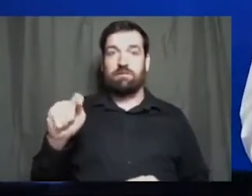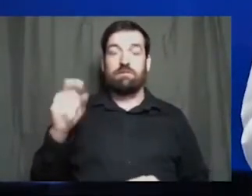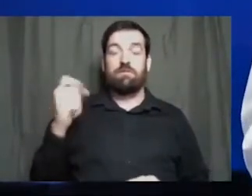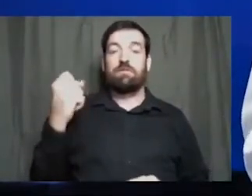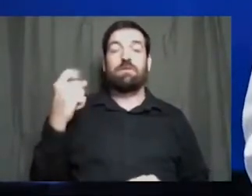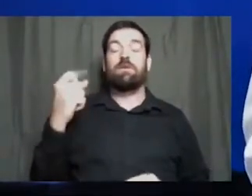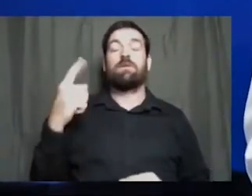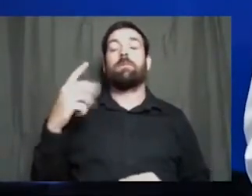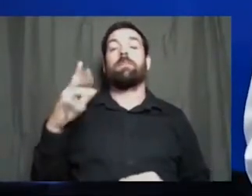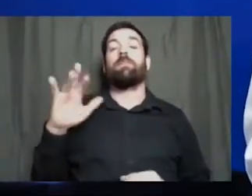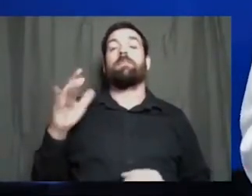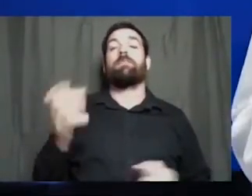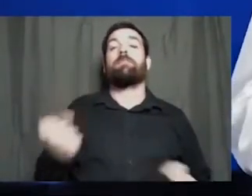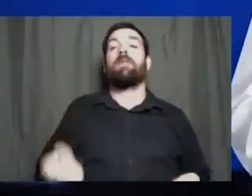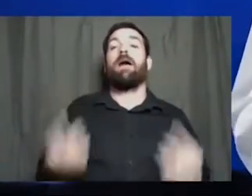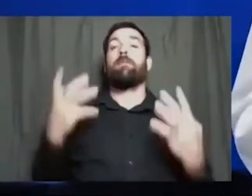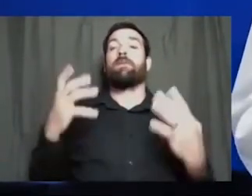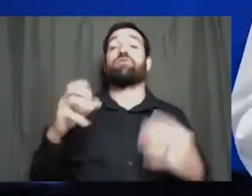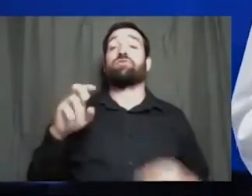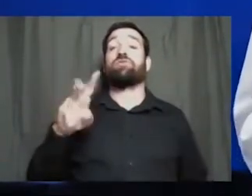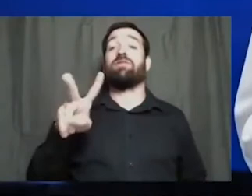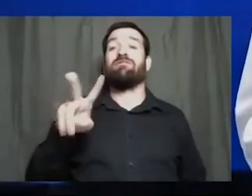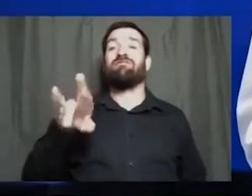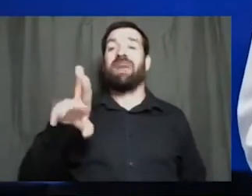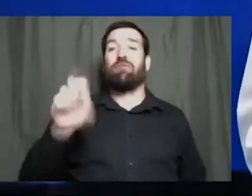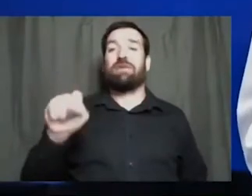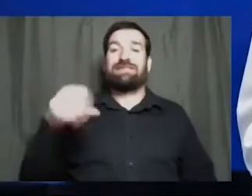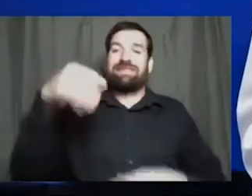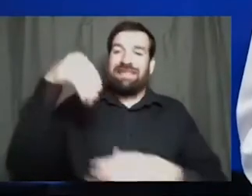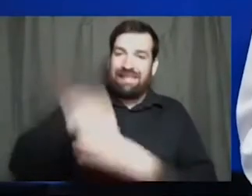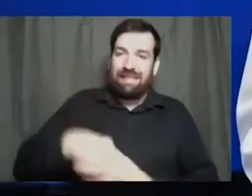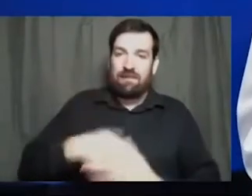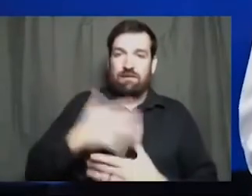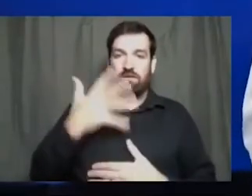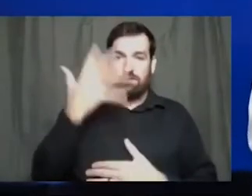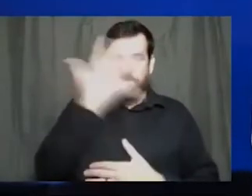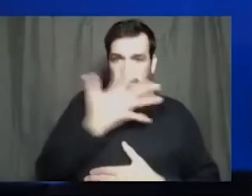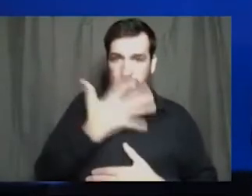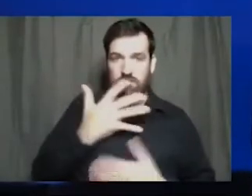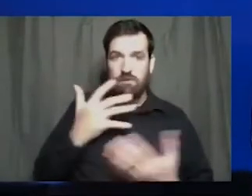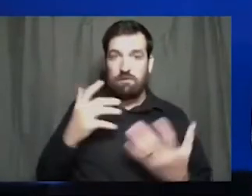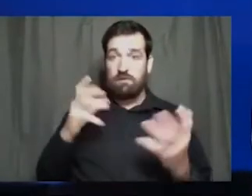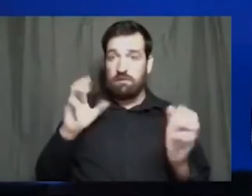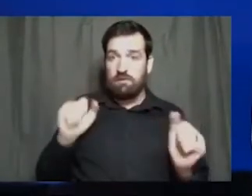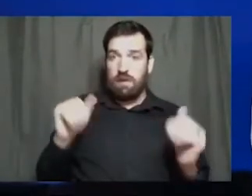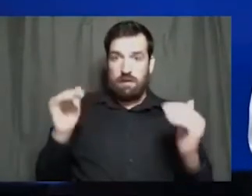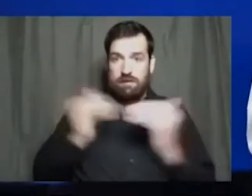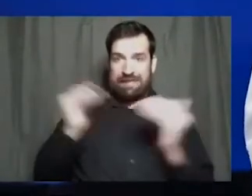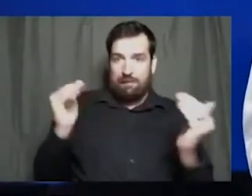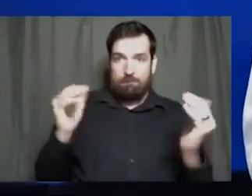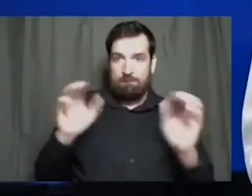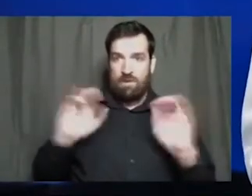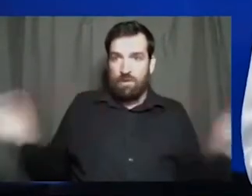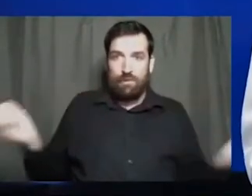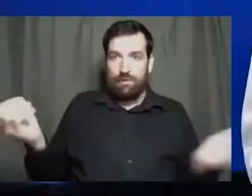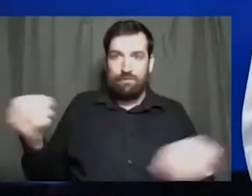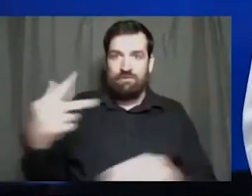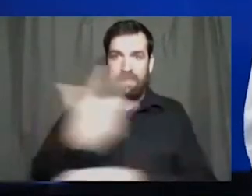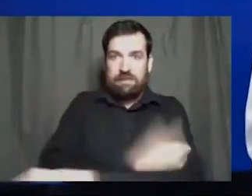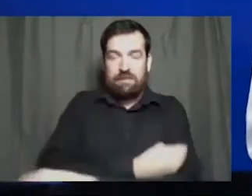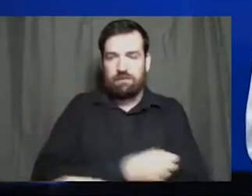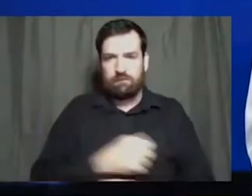of viruses inside your airway can be almost or as high as somebody who's unvaccinated. We weren't sure if you